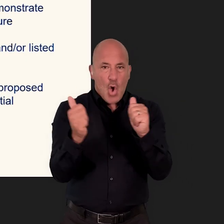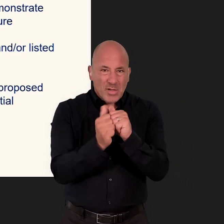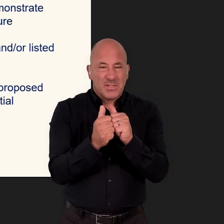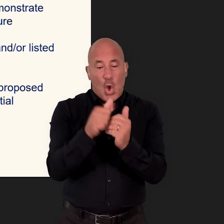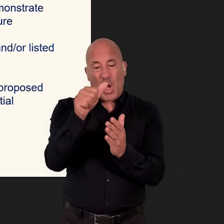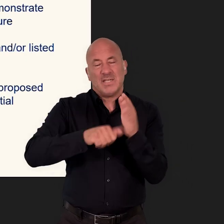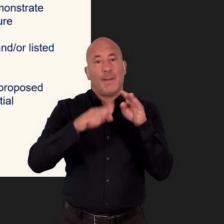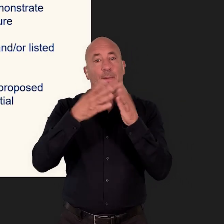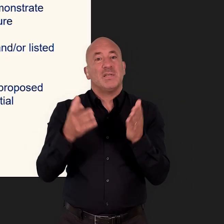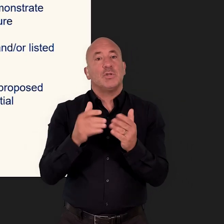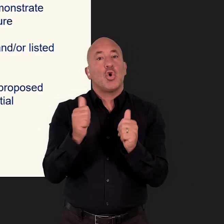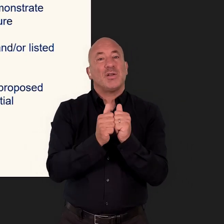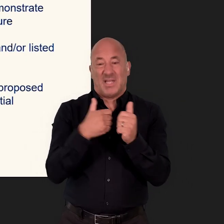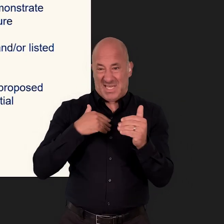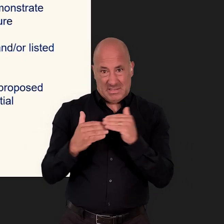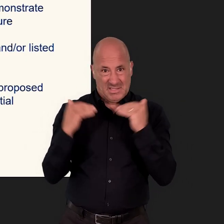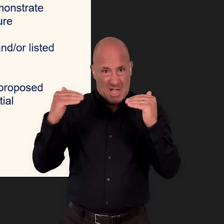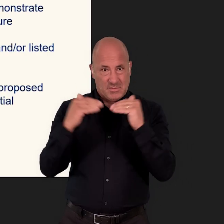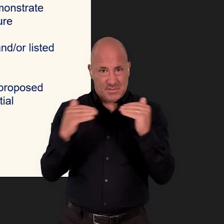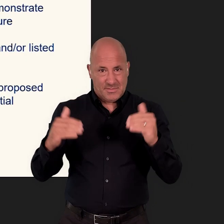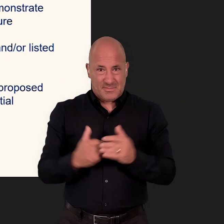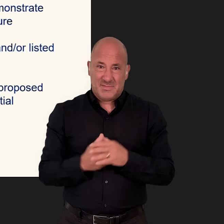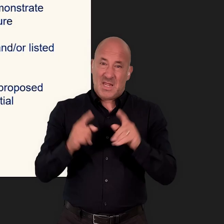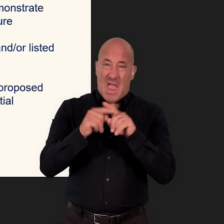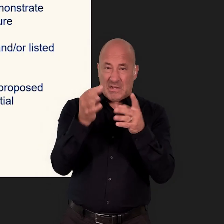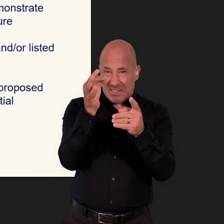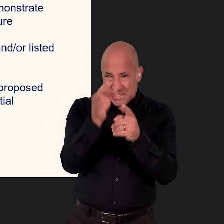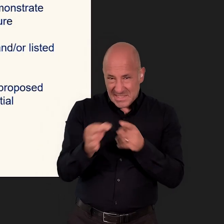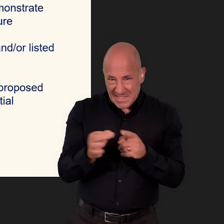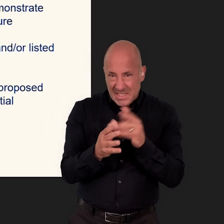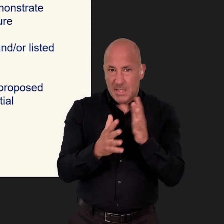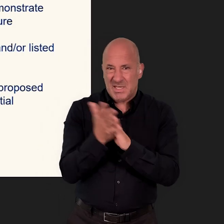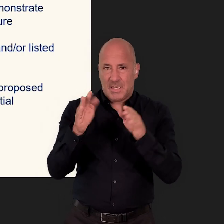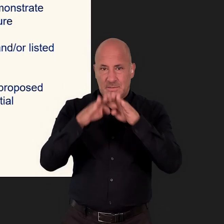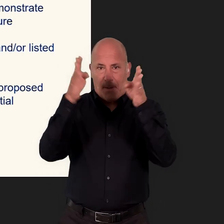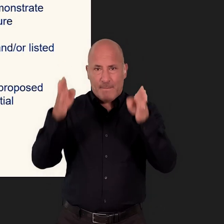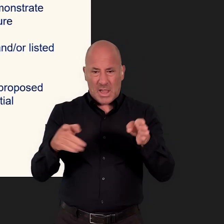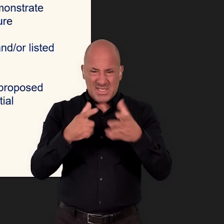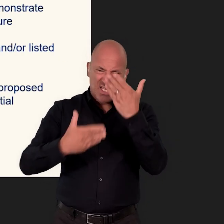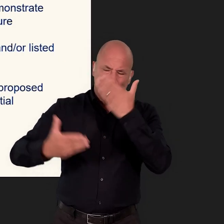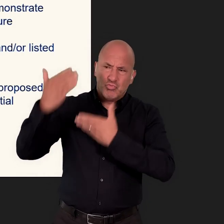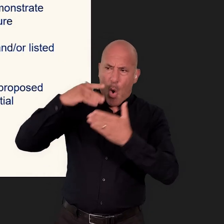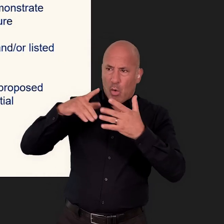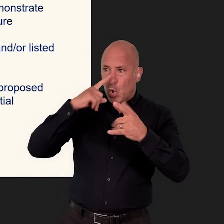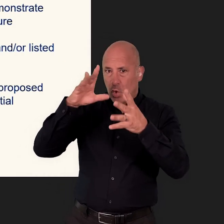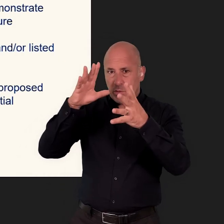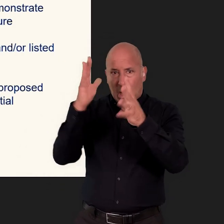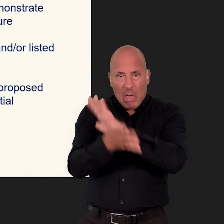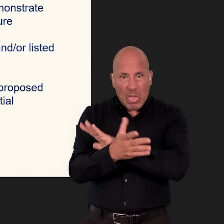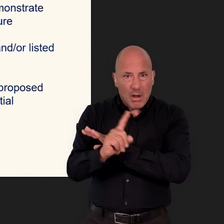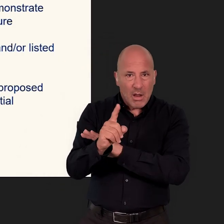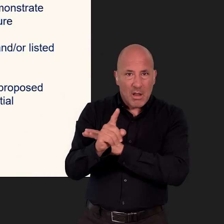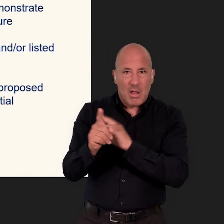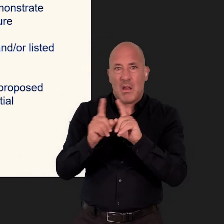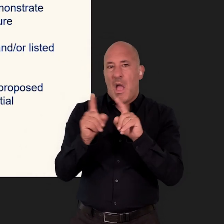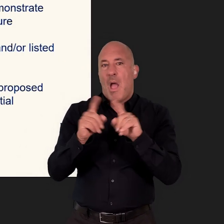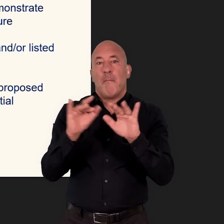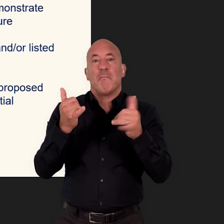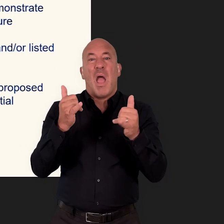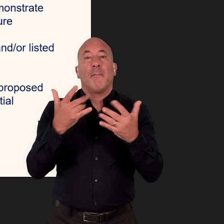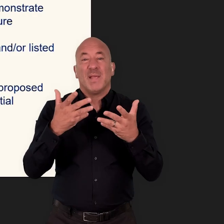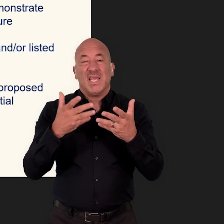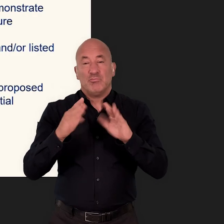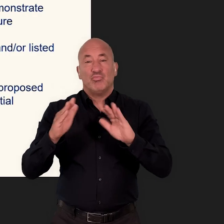consent and/or listed building consent. This will include any details that could impact the historical significance of the